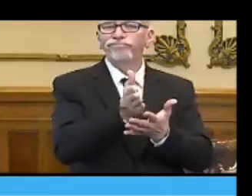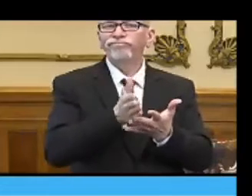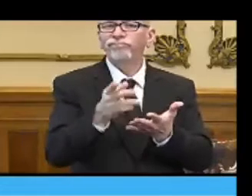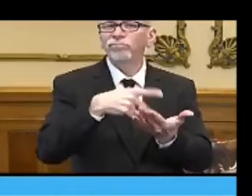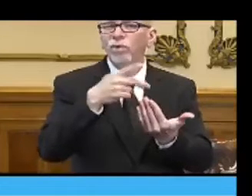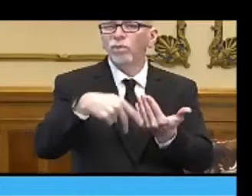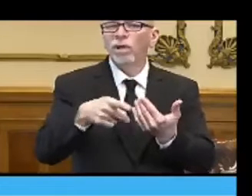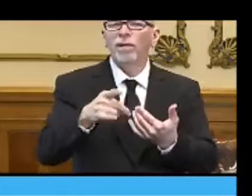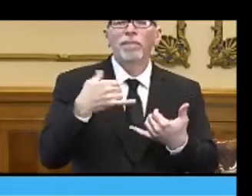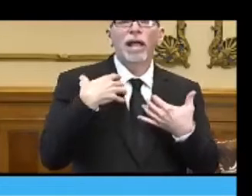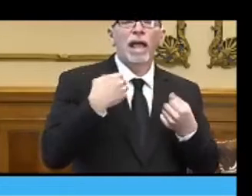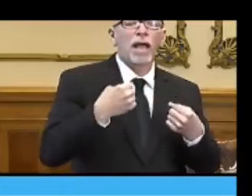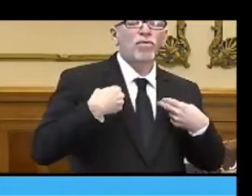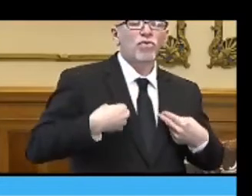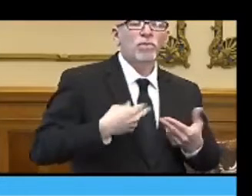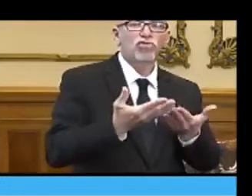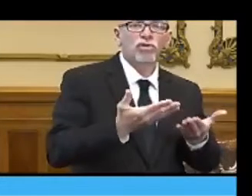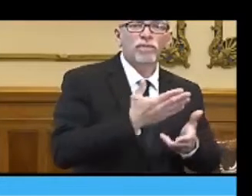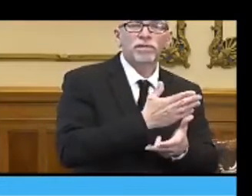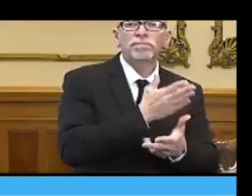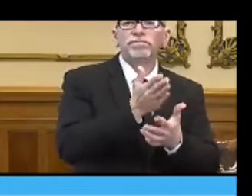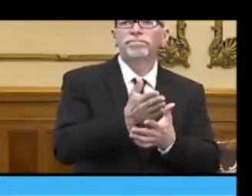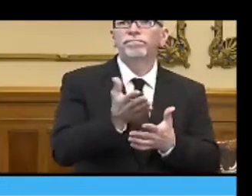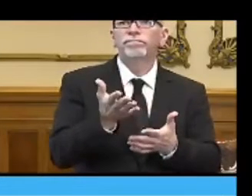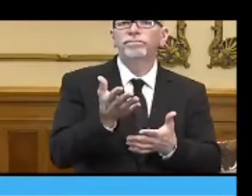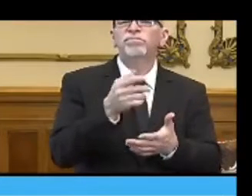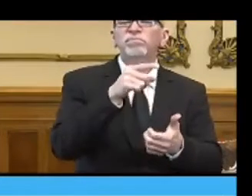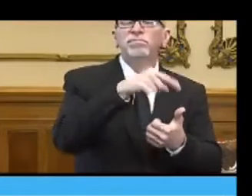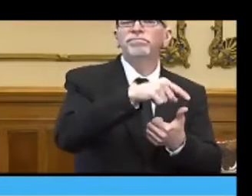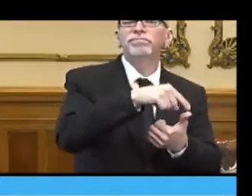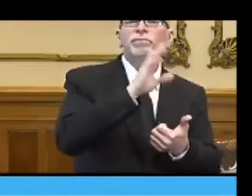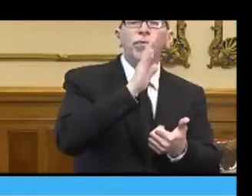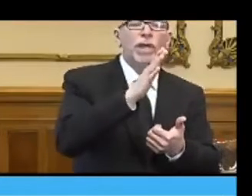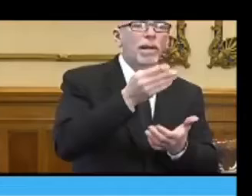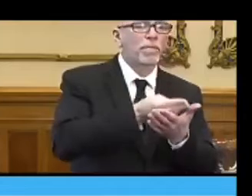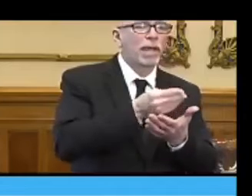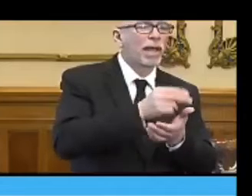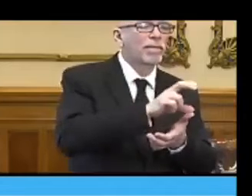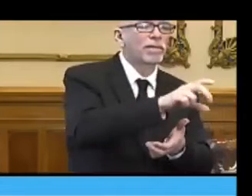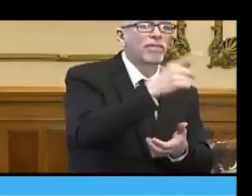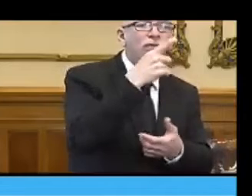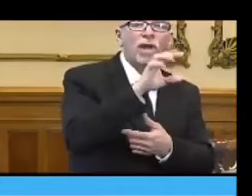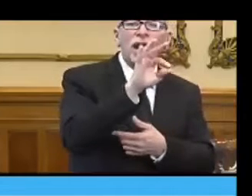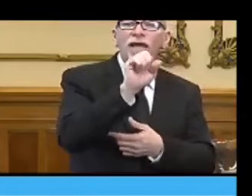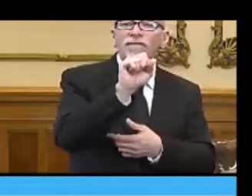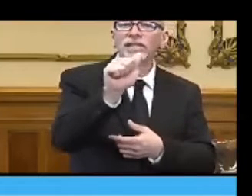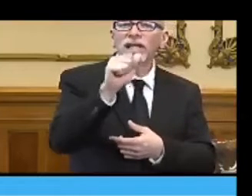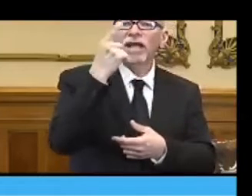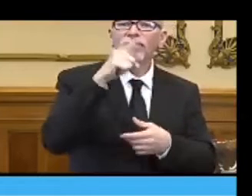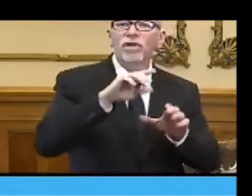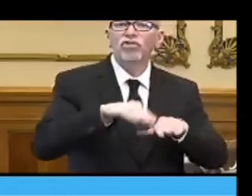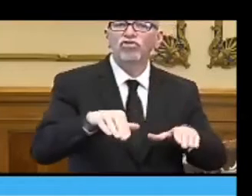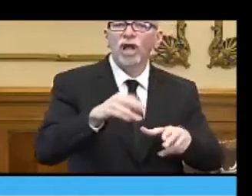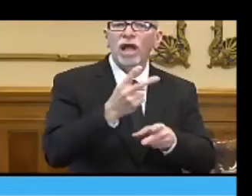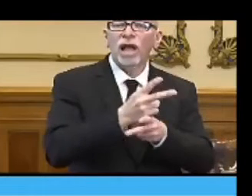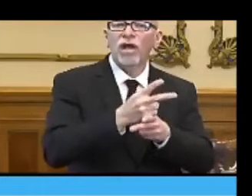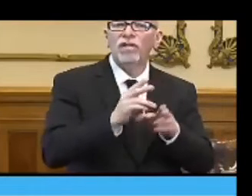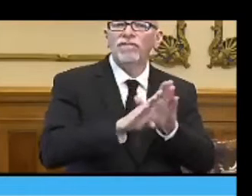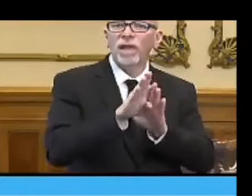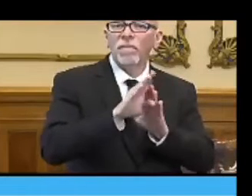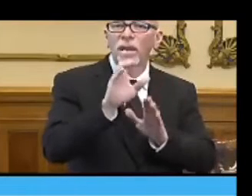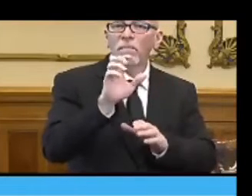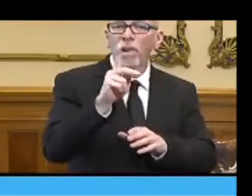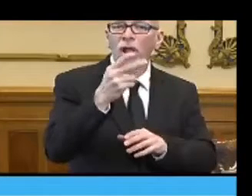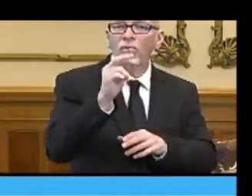areas. Health and Human Services will direct funding to FSSA for the Child Care Development Block Grant